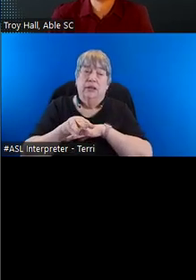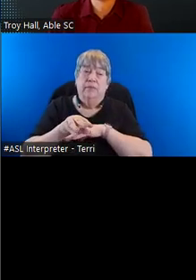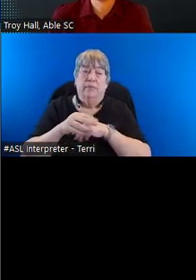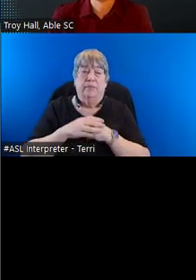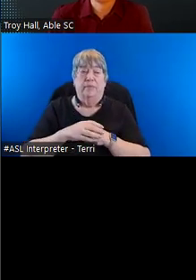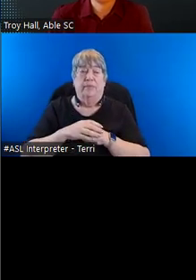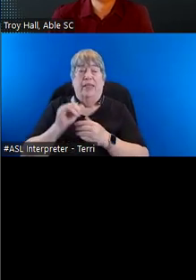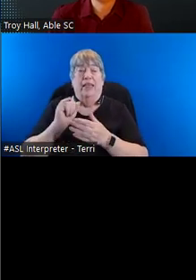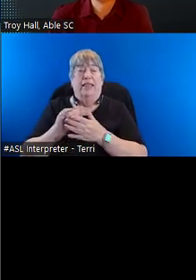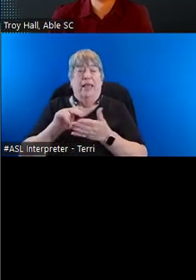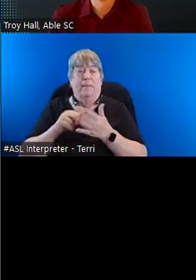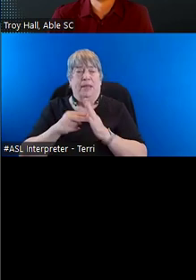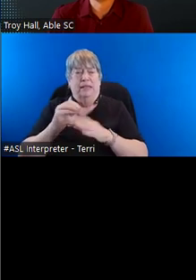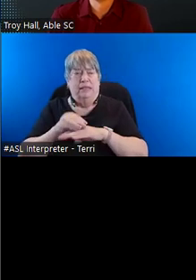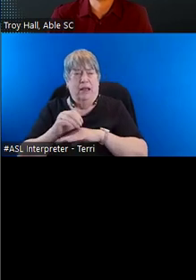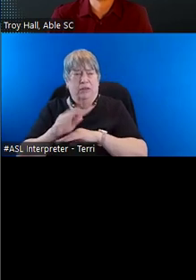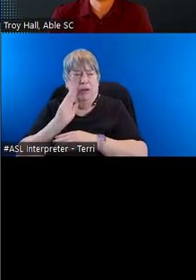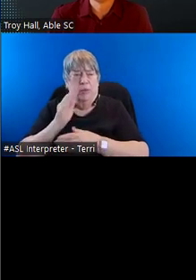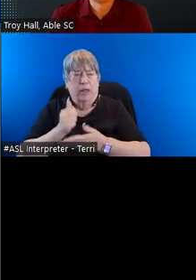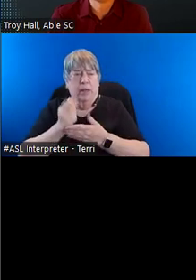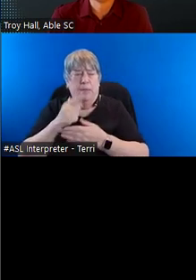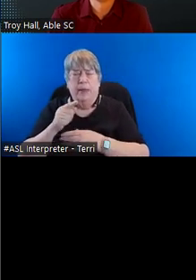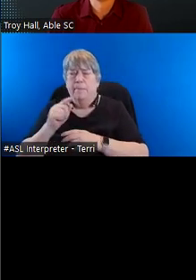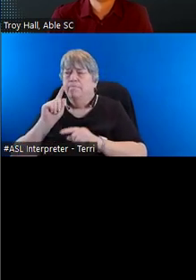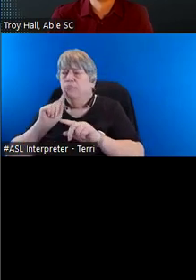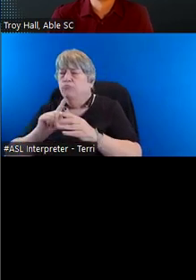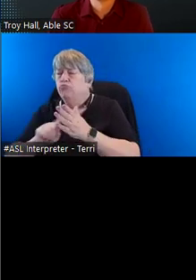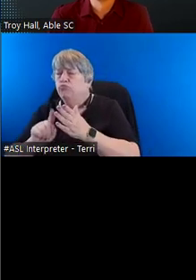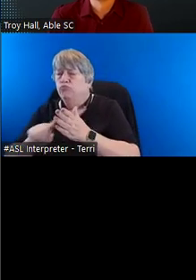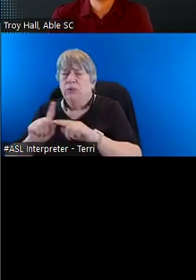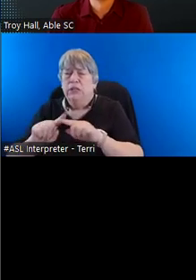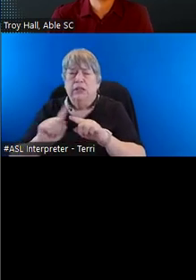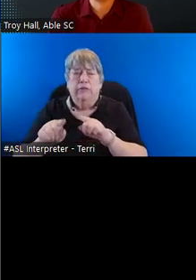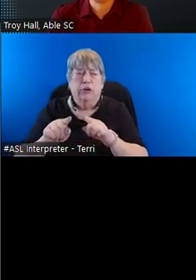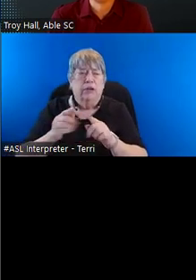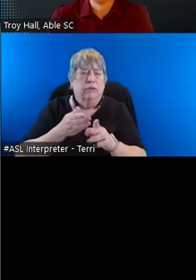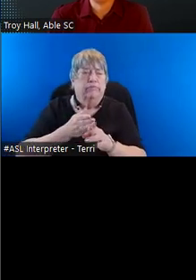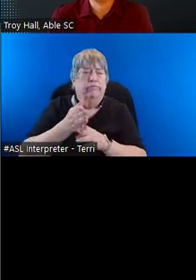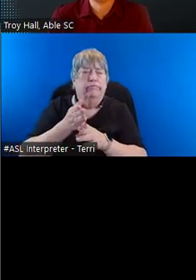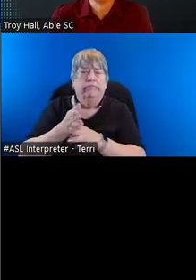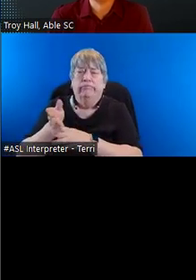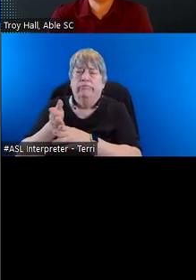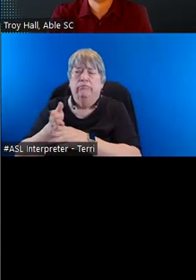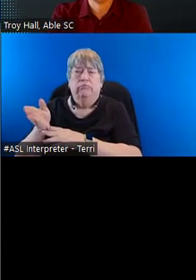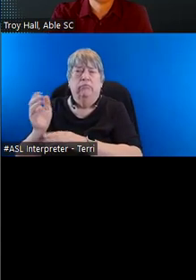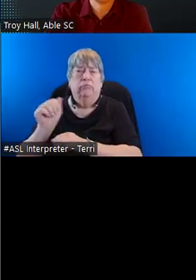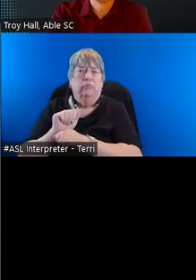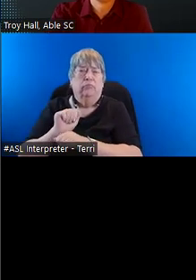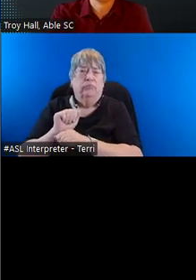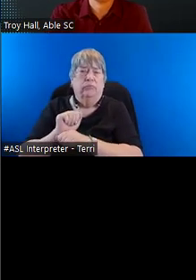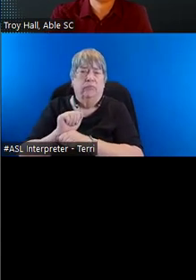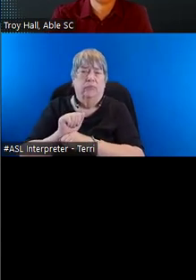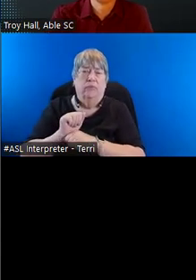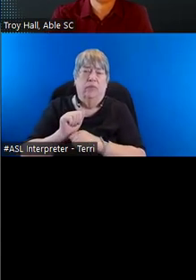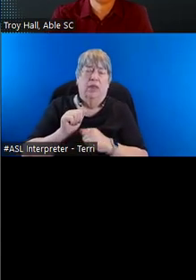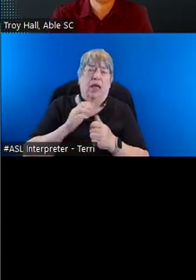is counseling that's going to help students explore different career options. And you're going to hear over the course of this and a